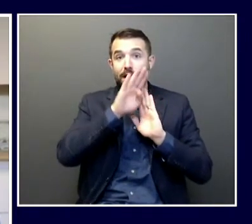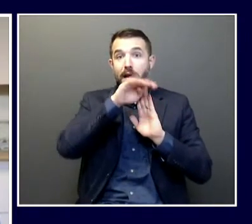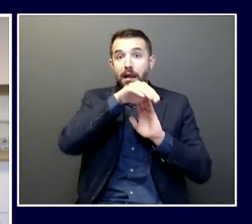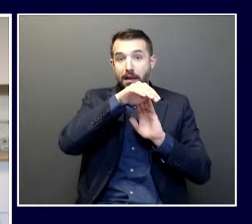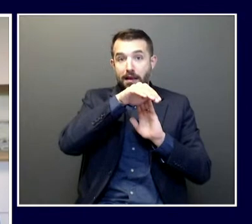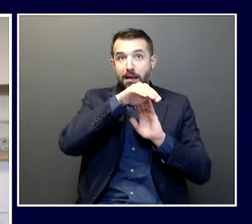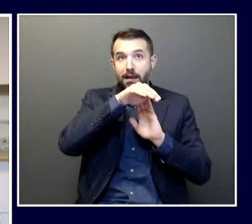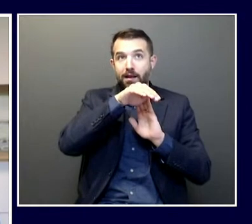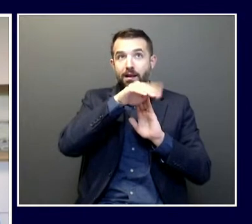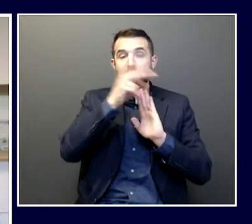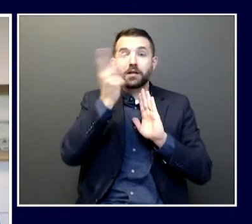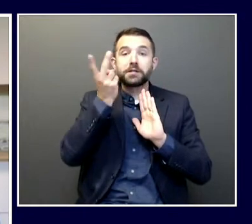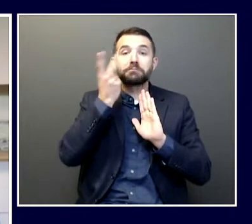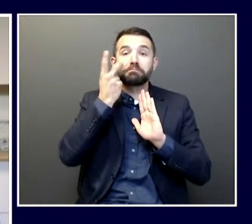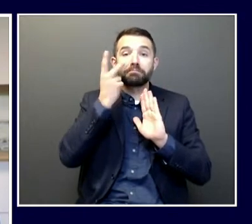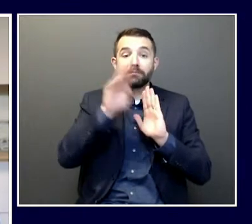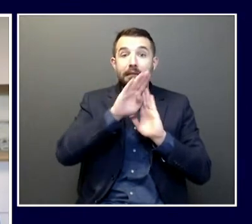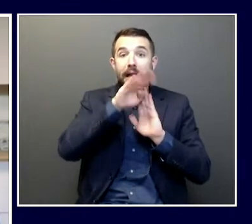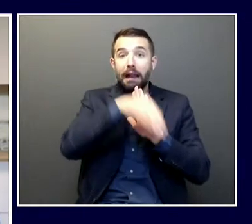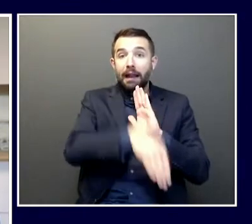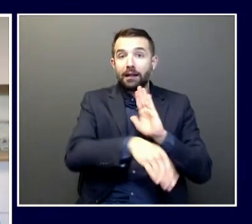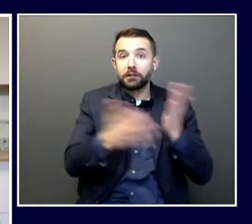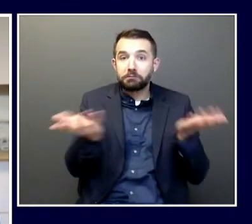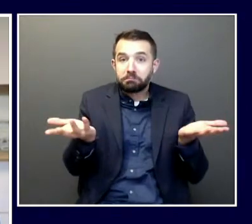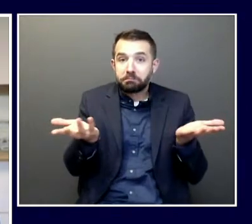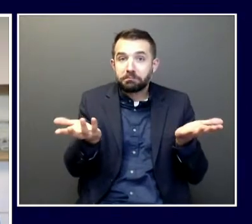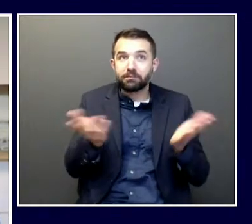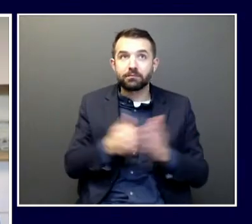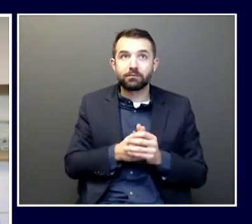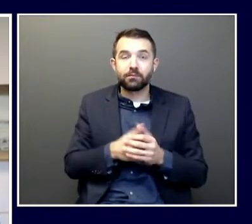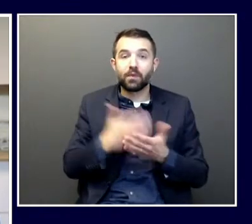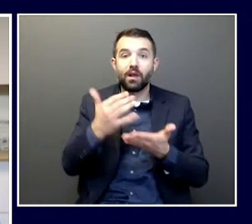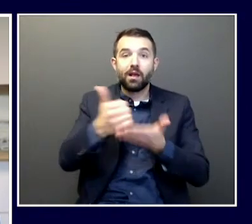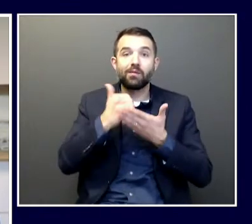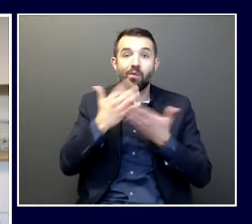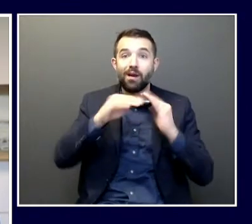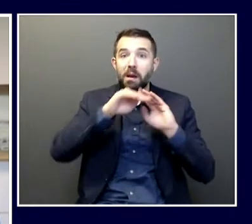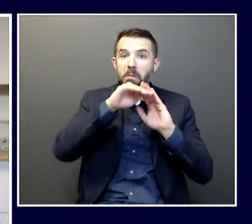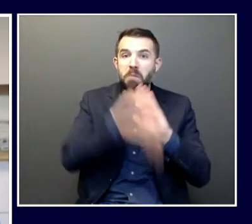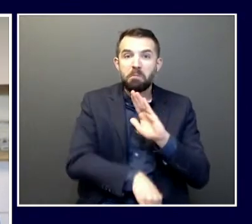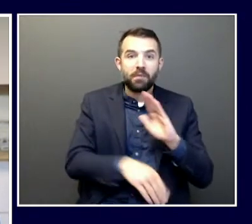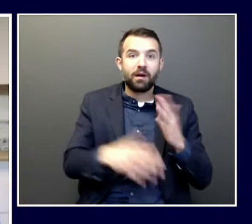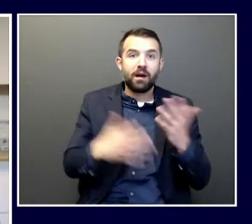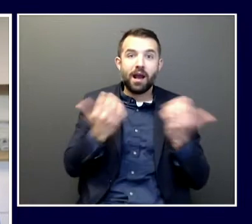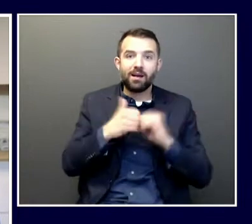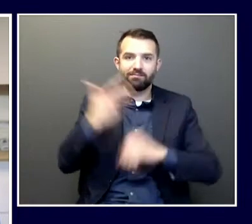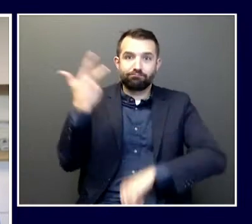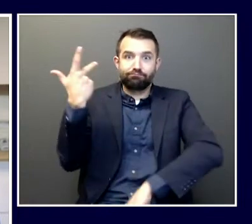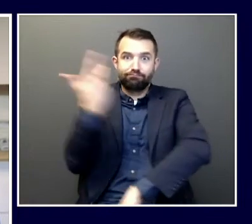no mistake, what can turn that curve is more folks getting vaccinated.